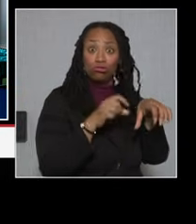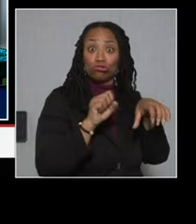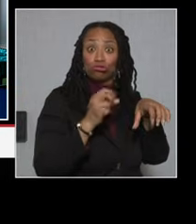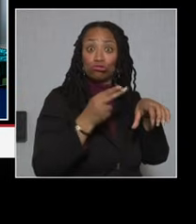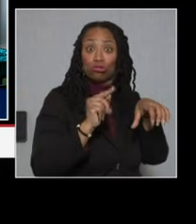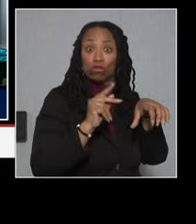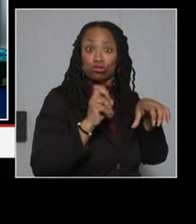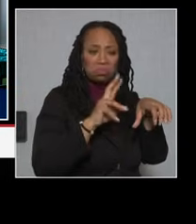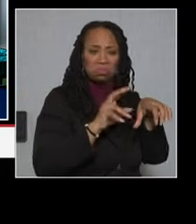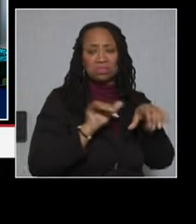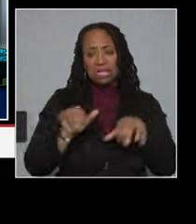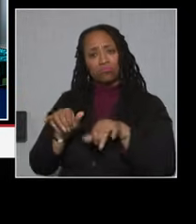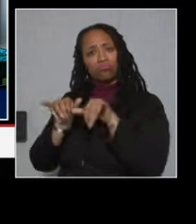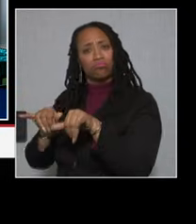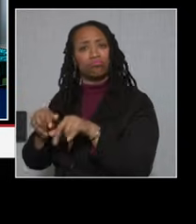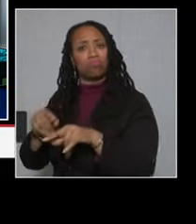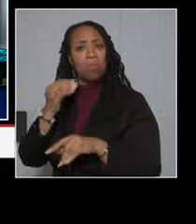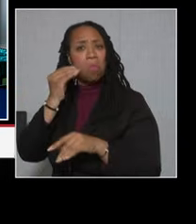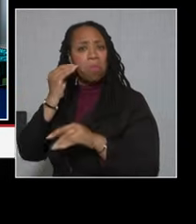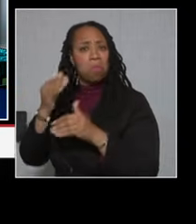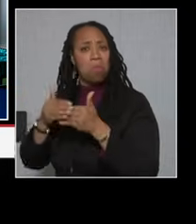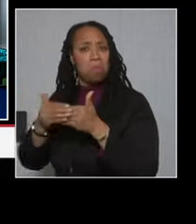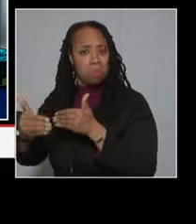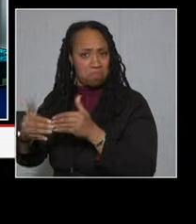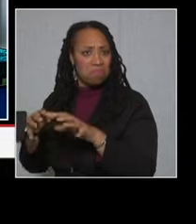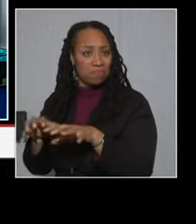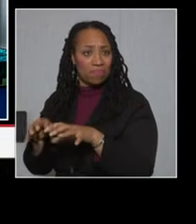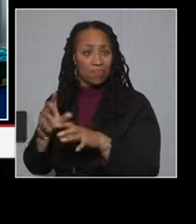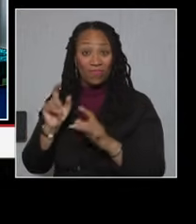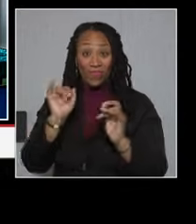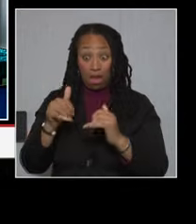reduction in our encampment population in DC.